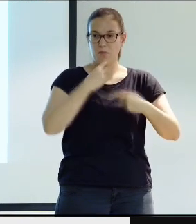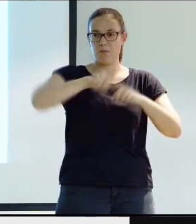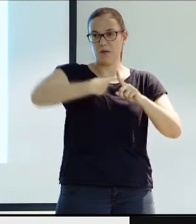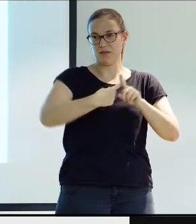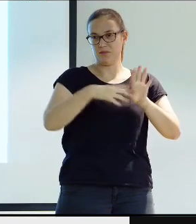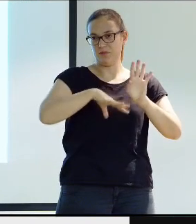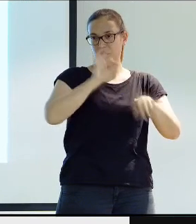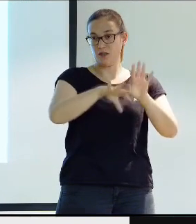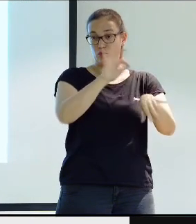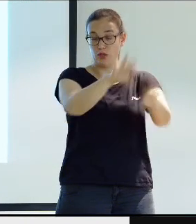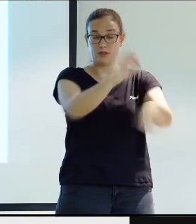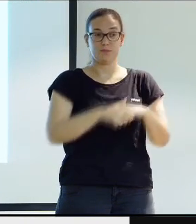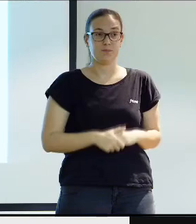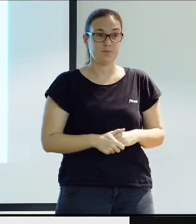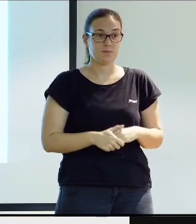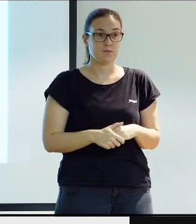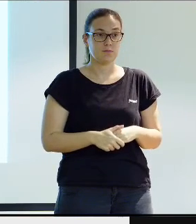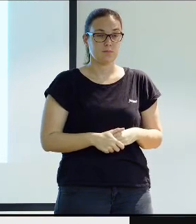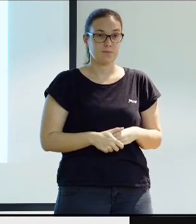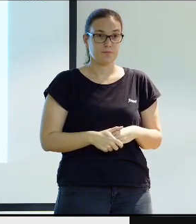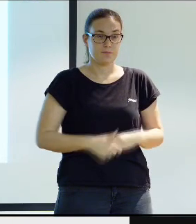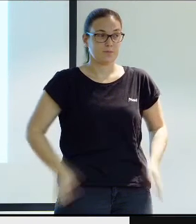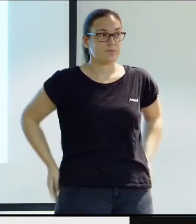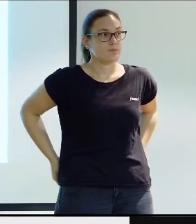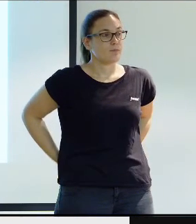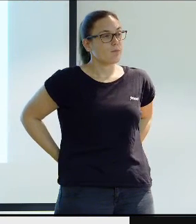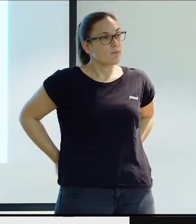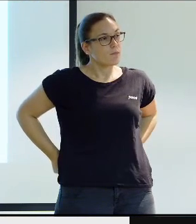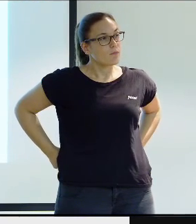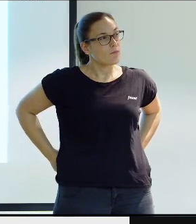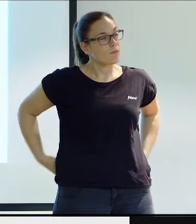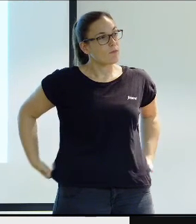when you are not setting up